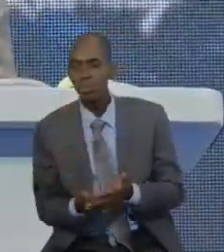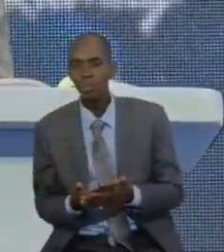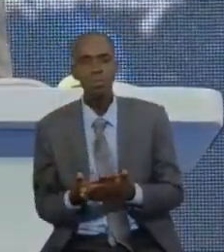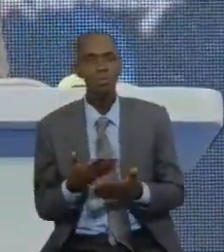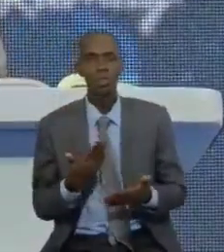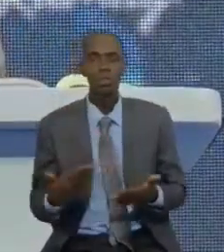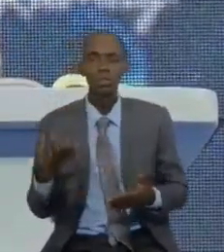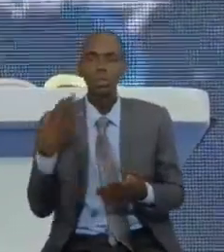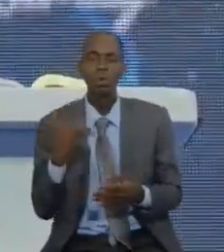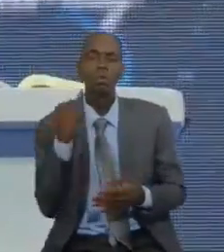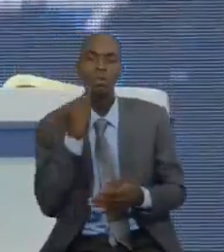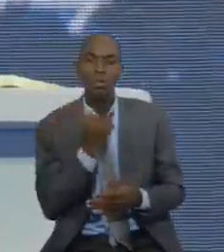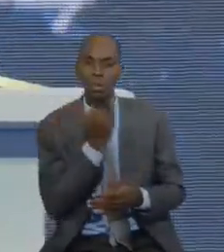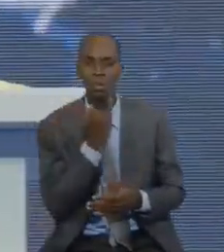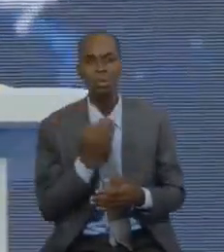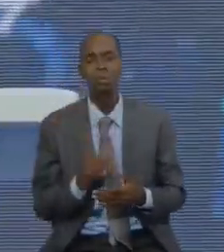of promise,